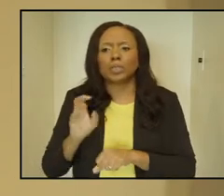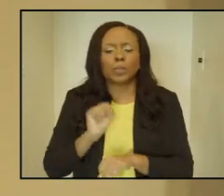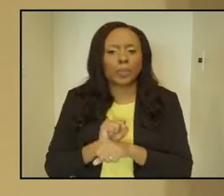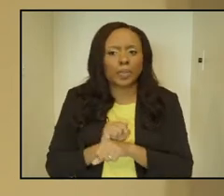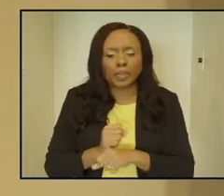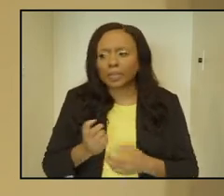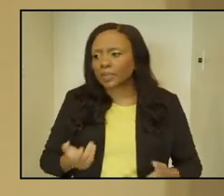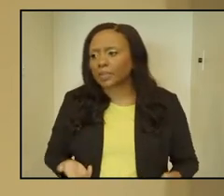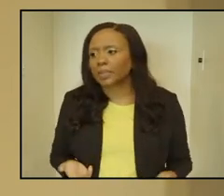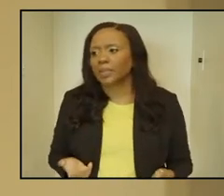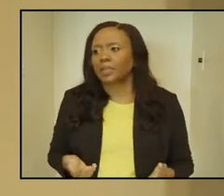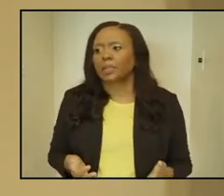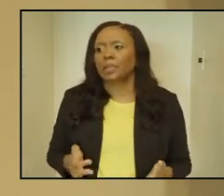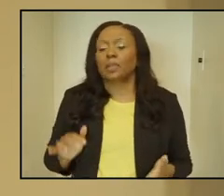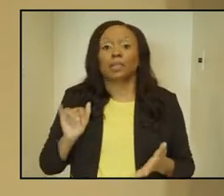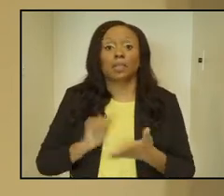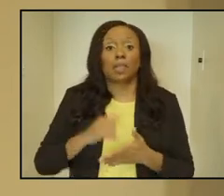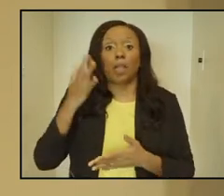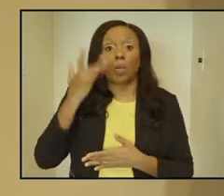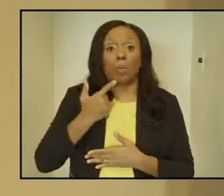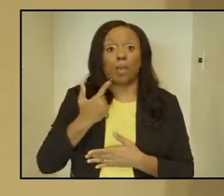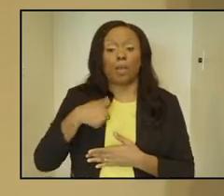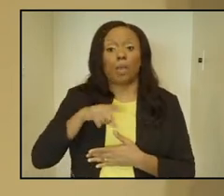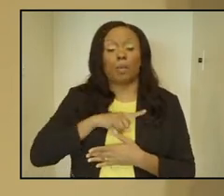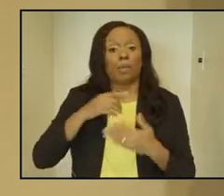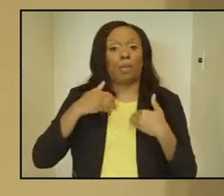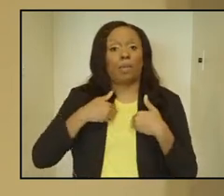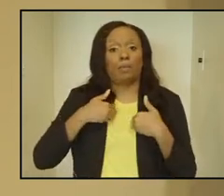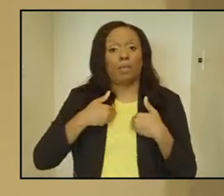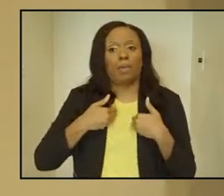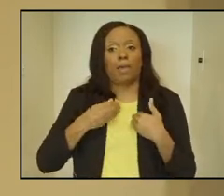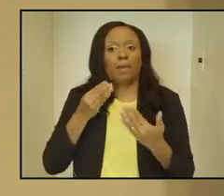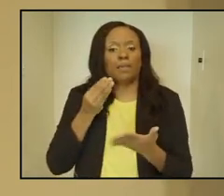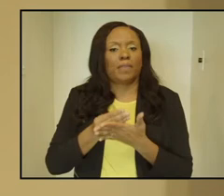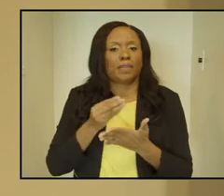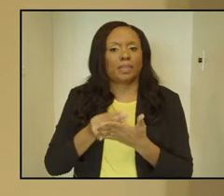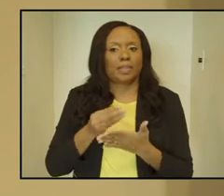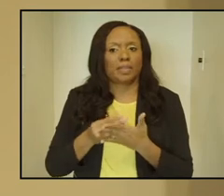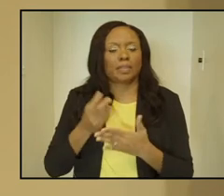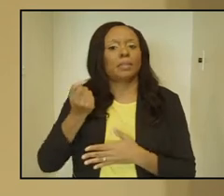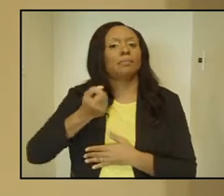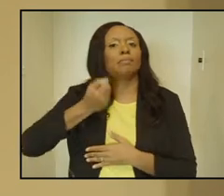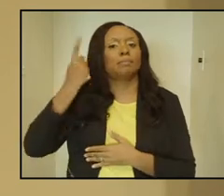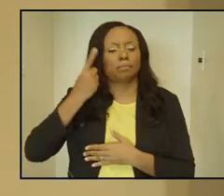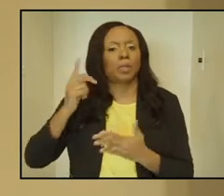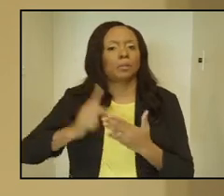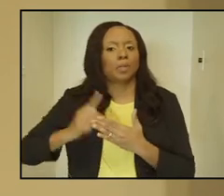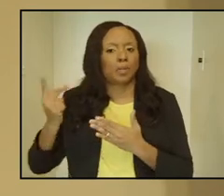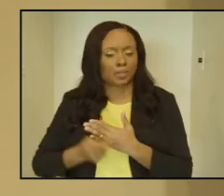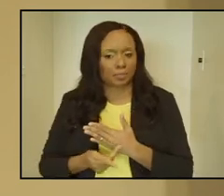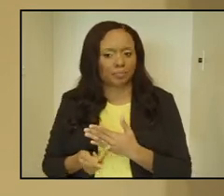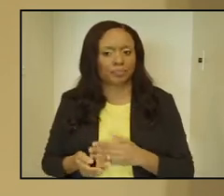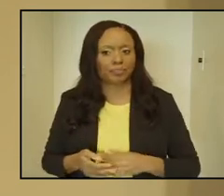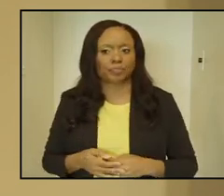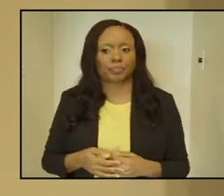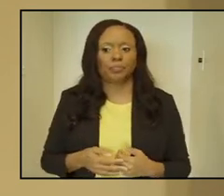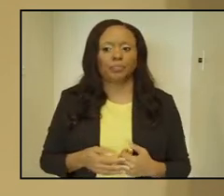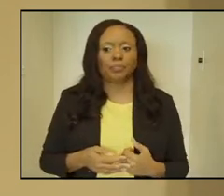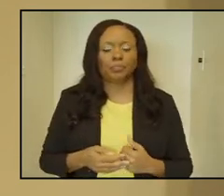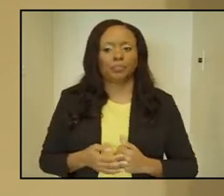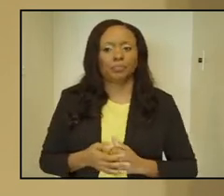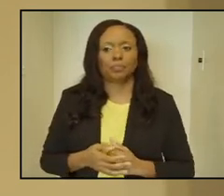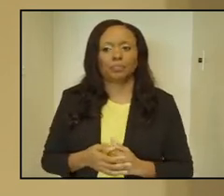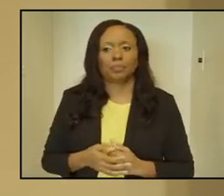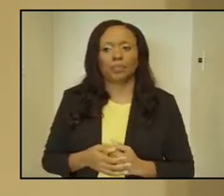why the financial literacy program is so critical to this government, because we have to have the capacity to be able